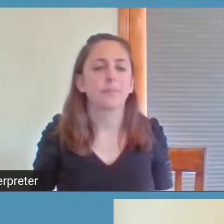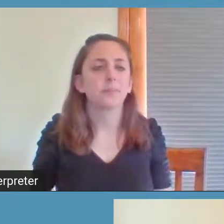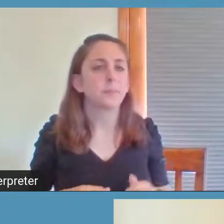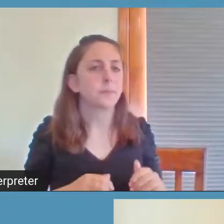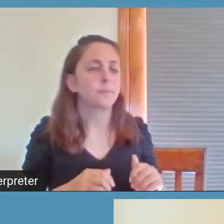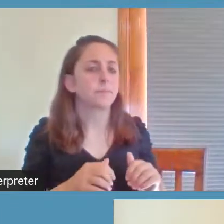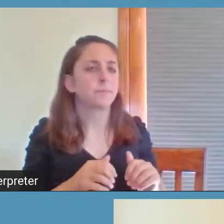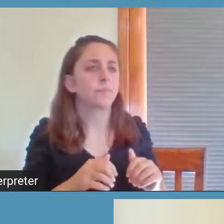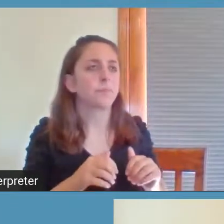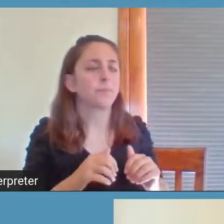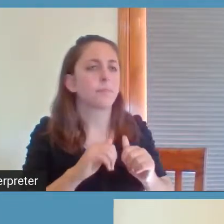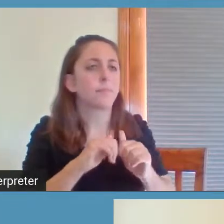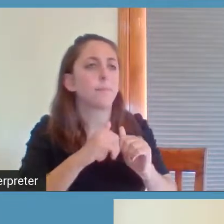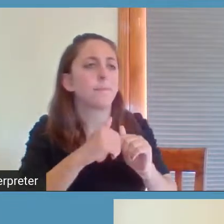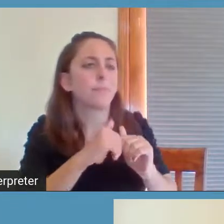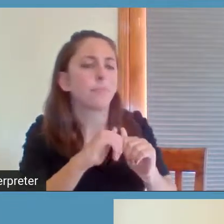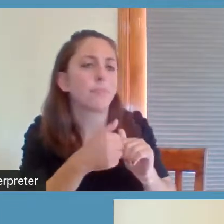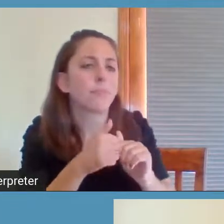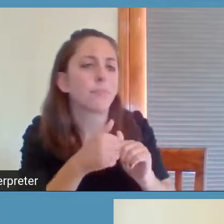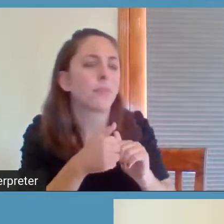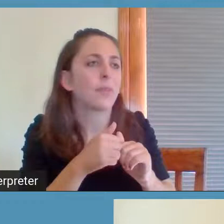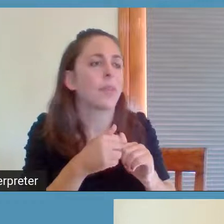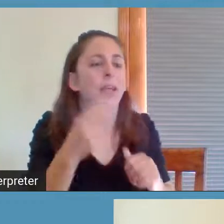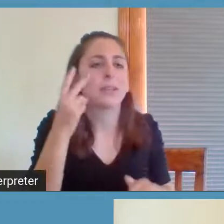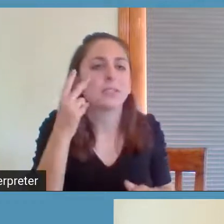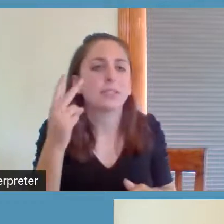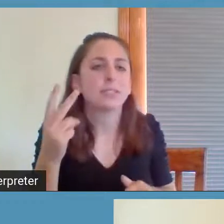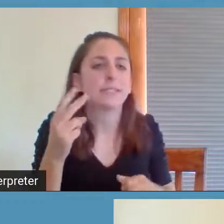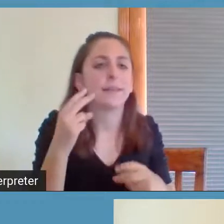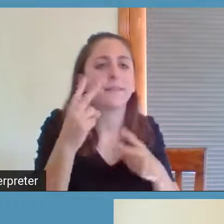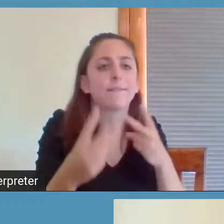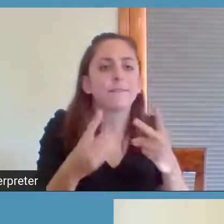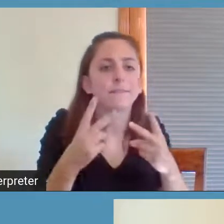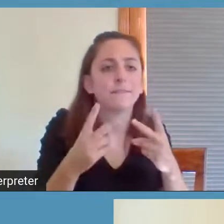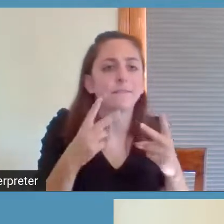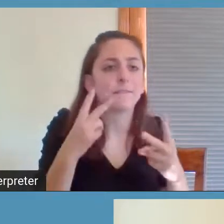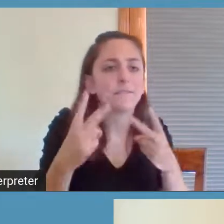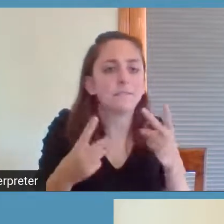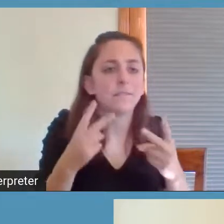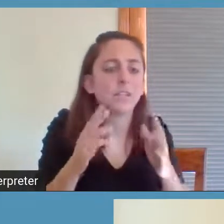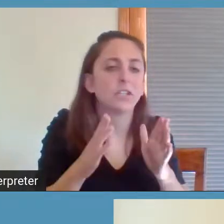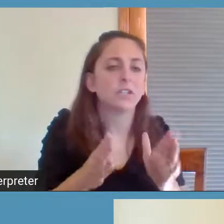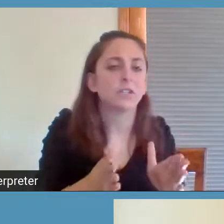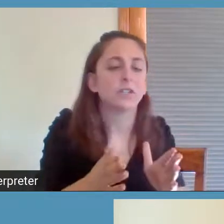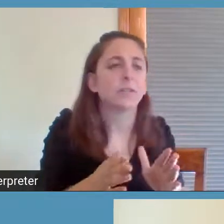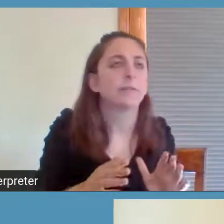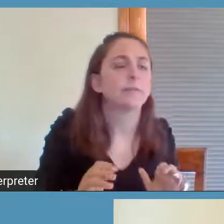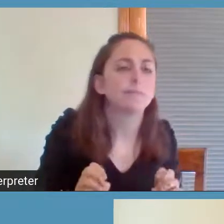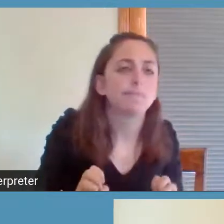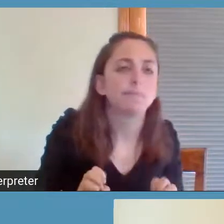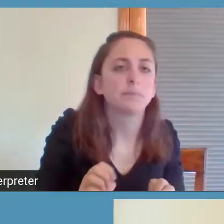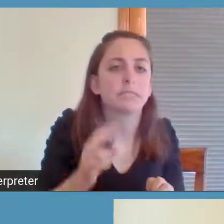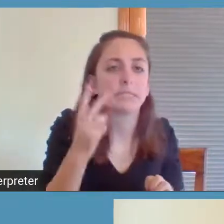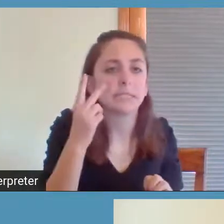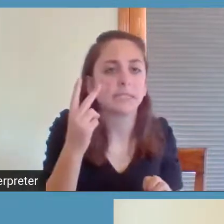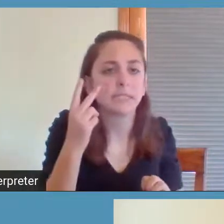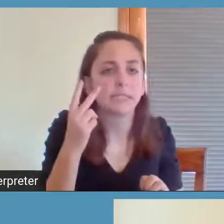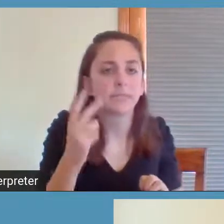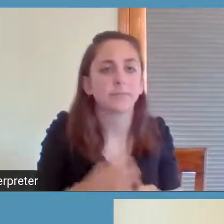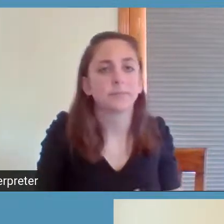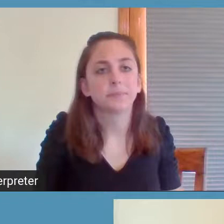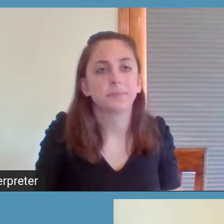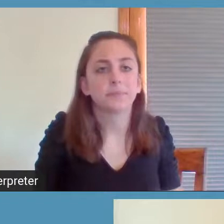Is there a way on this to track visitor engagement? Do you have a post e-visit surge on your own website, perhaps? You